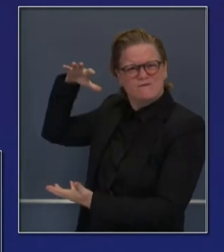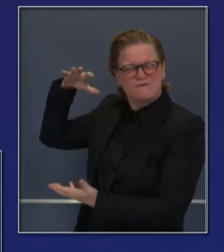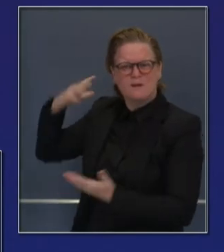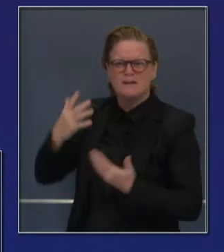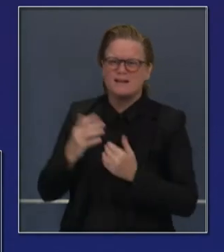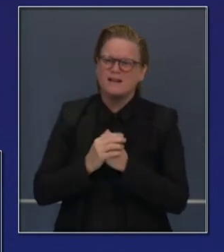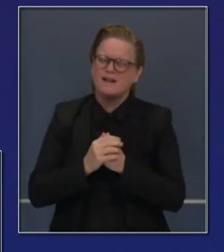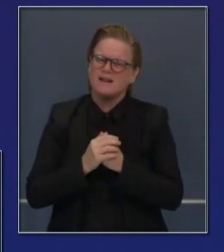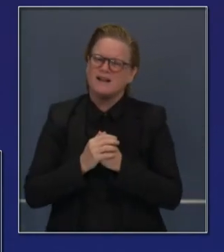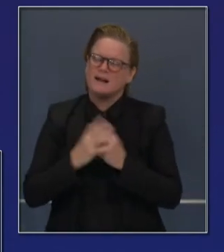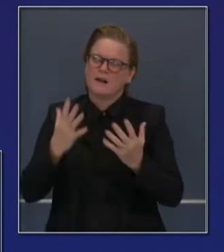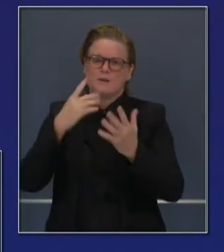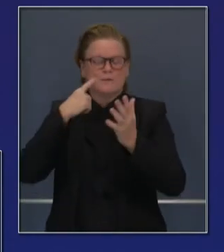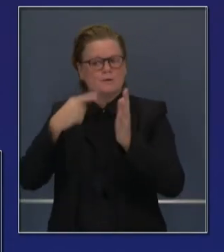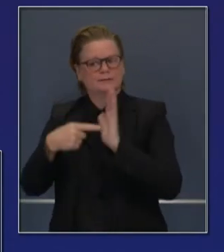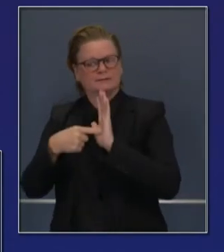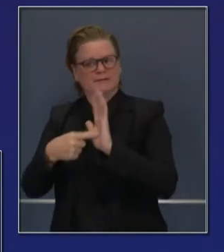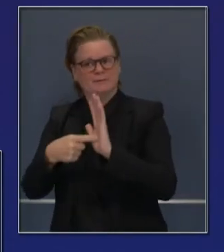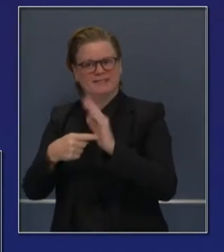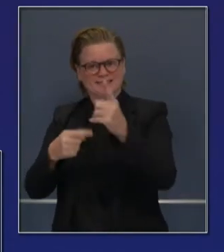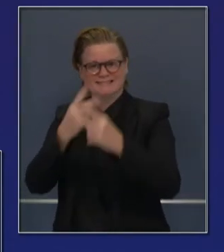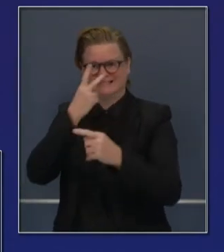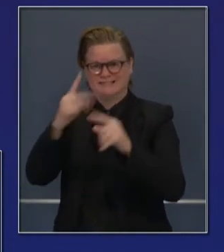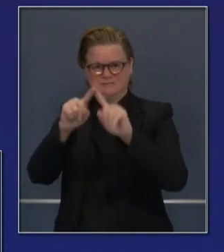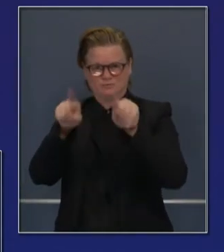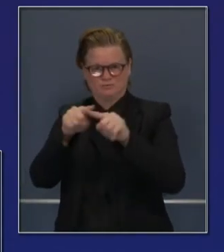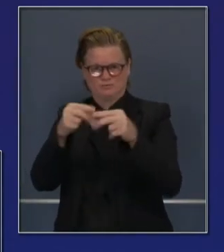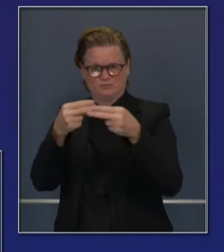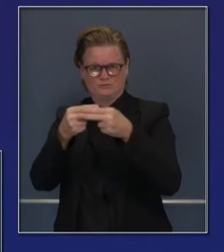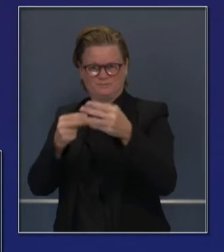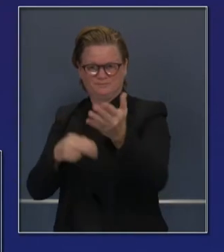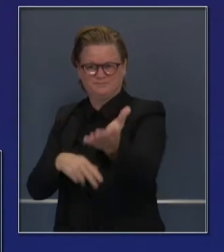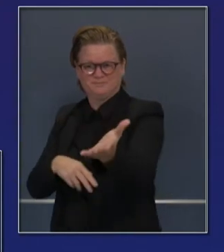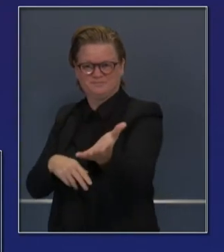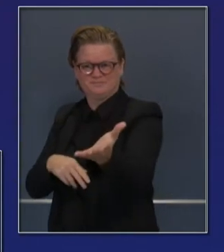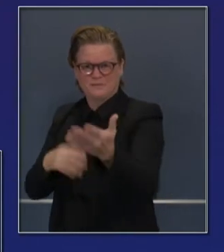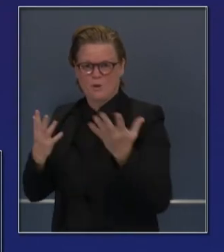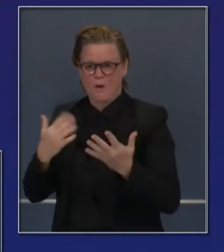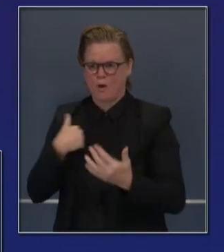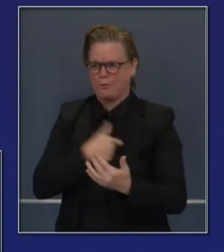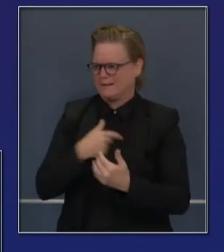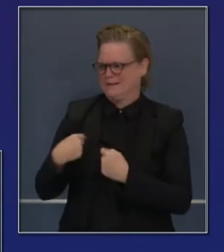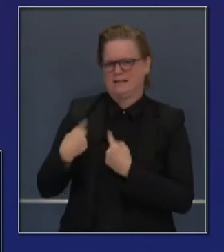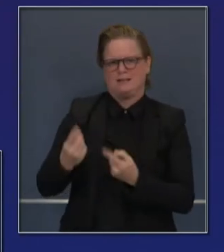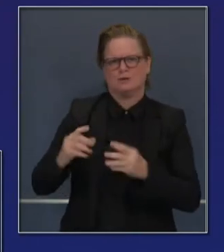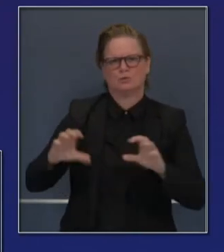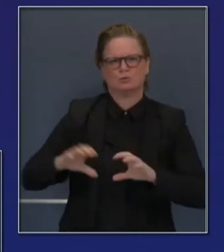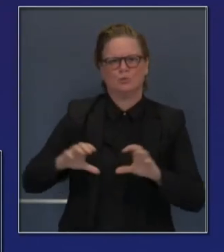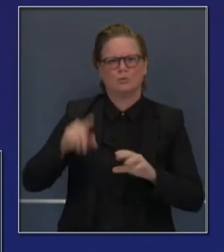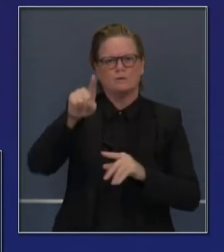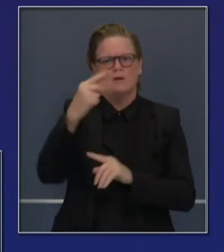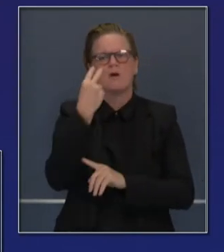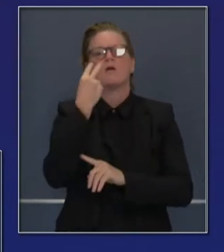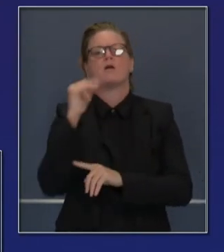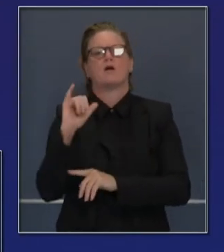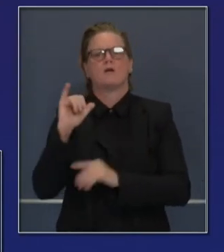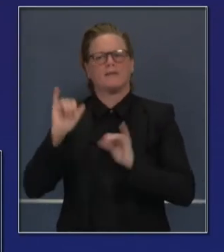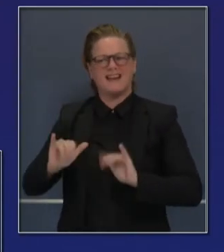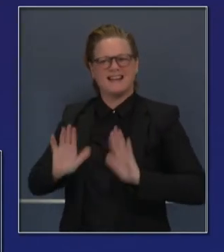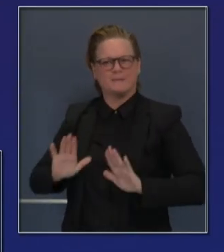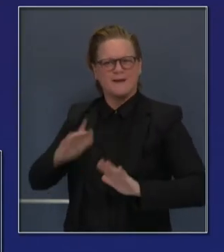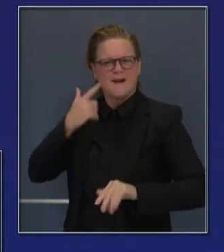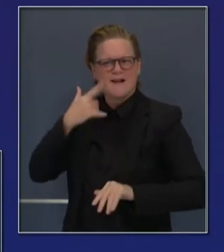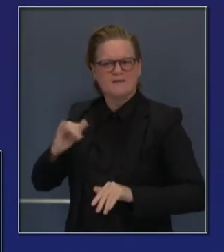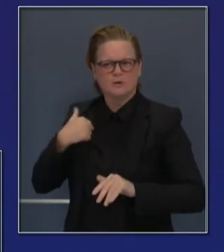it's just an example of what we have been doing over the last number of months to truly be prepared. Another thing we did to